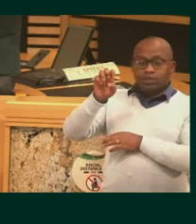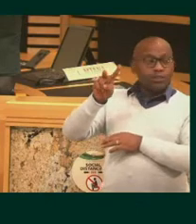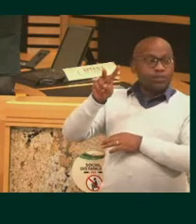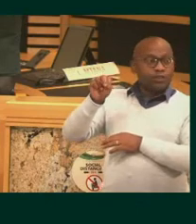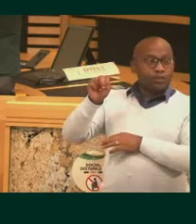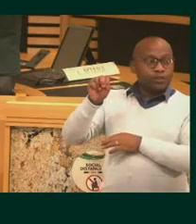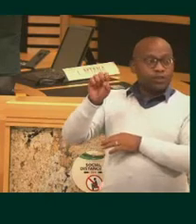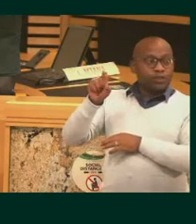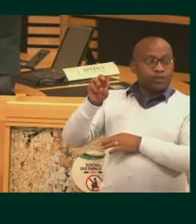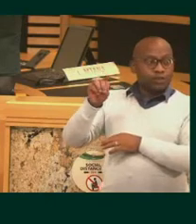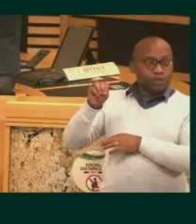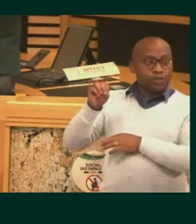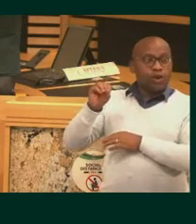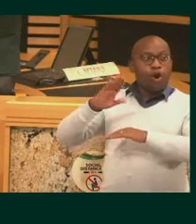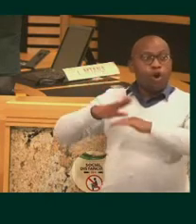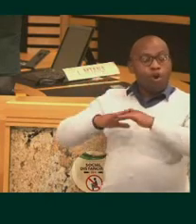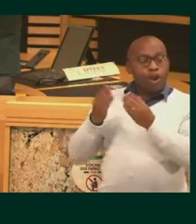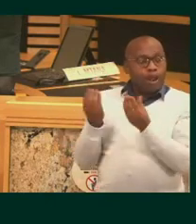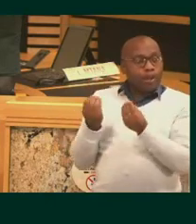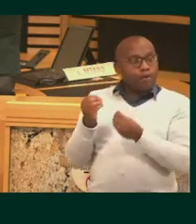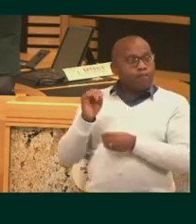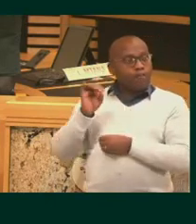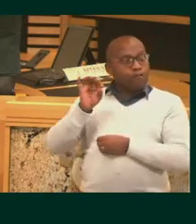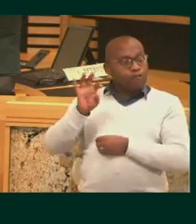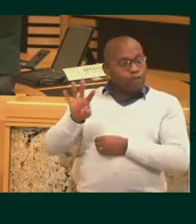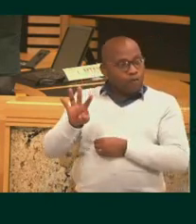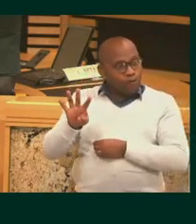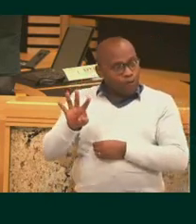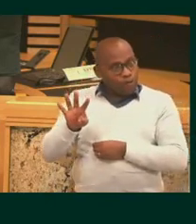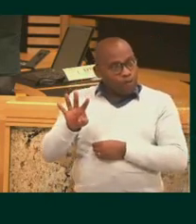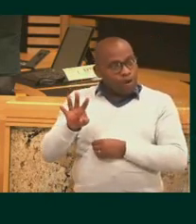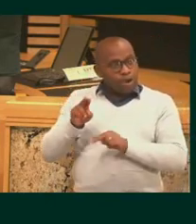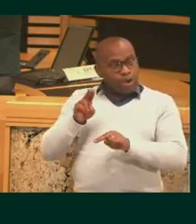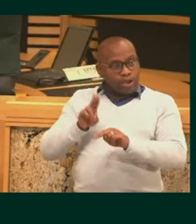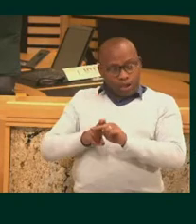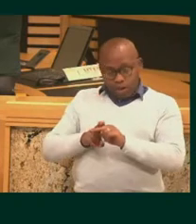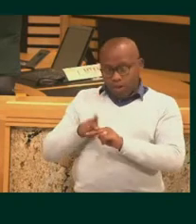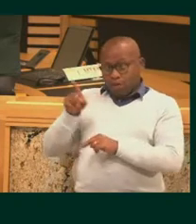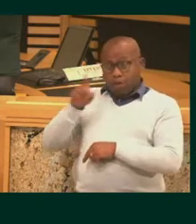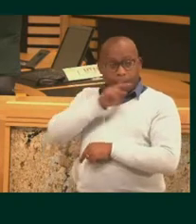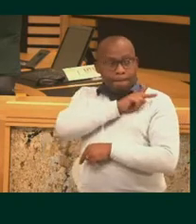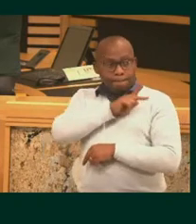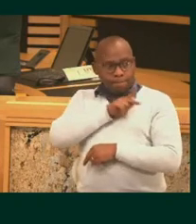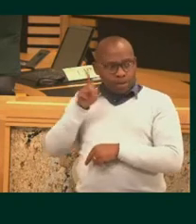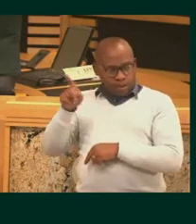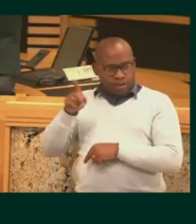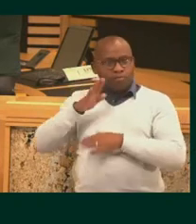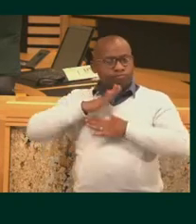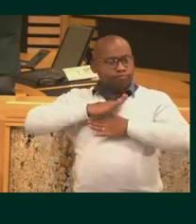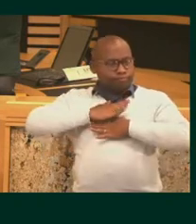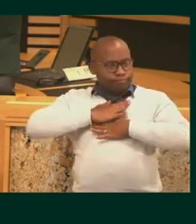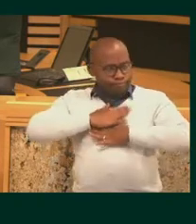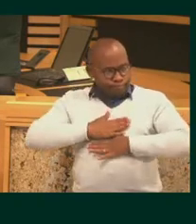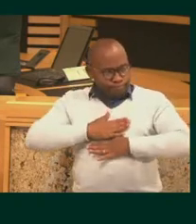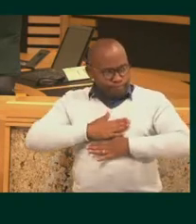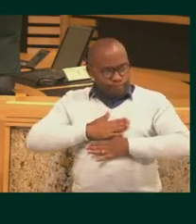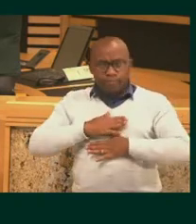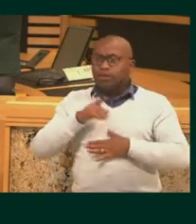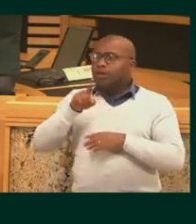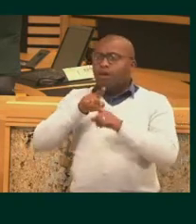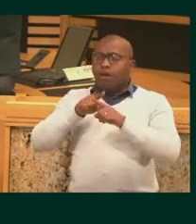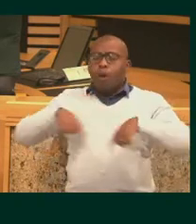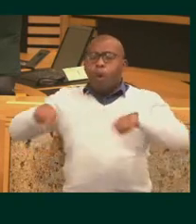respons number four um if the the premier is satisfied with the performance of all the